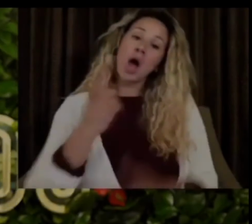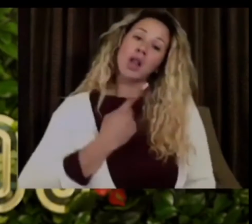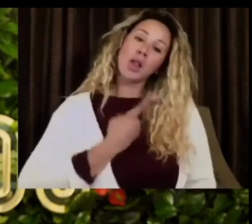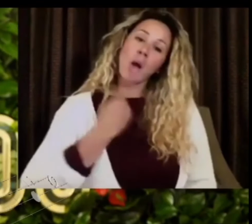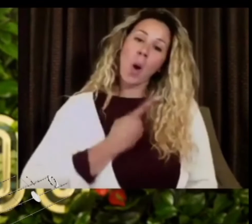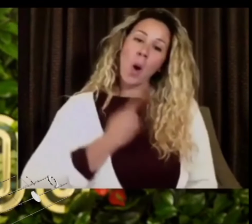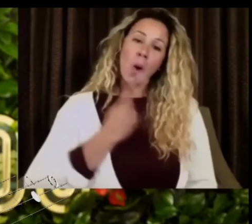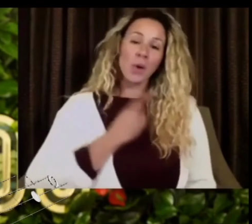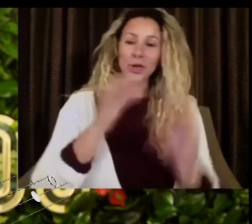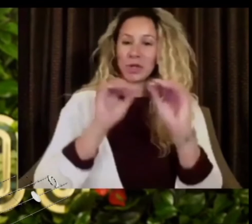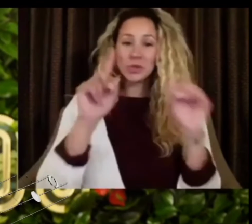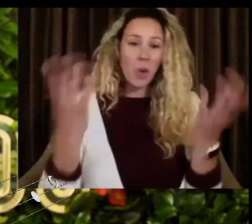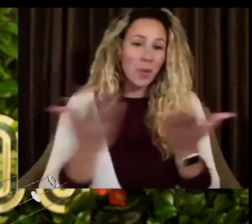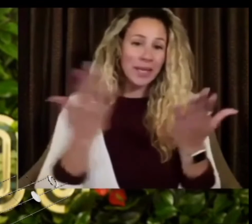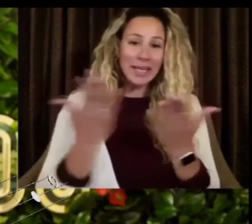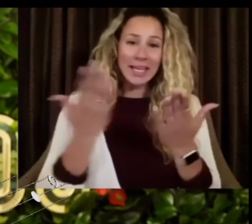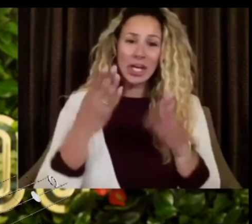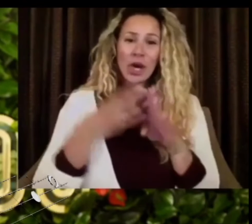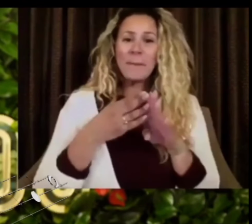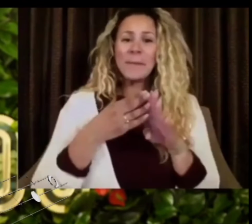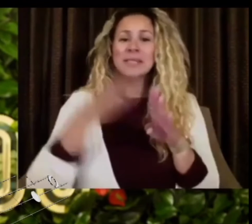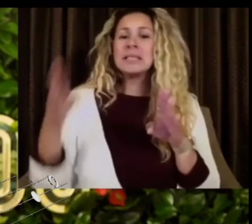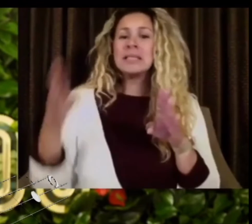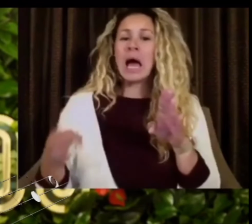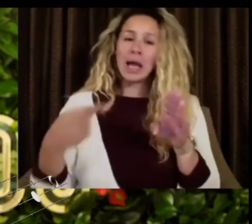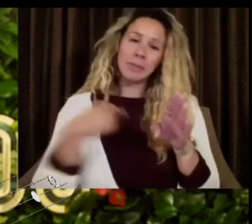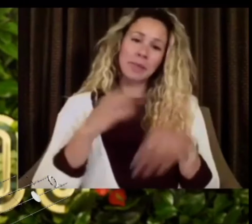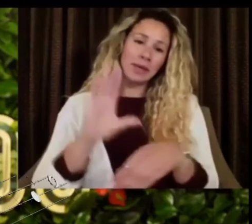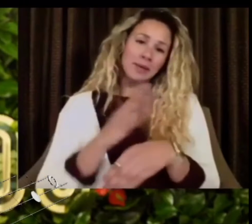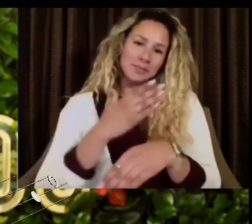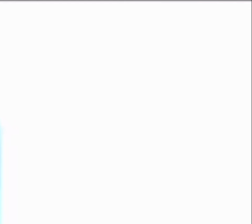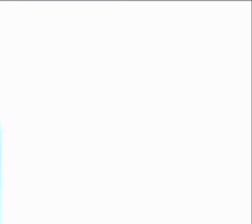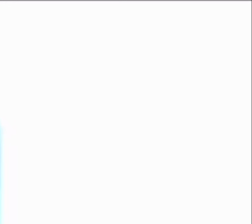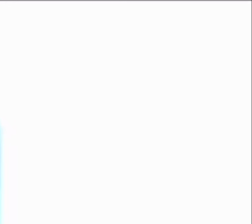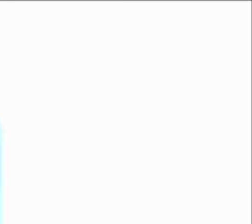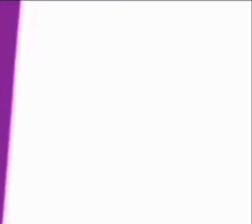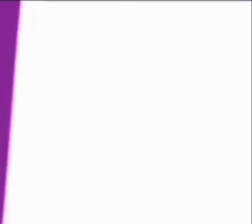I'm all alone. There's no one here beside me.